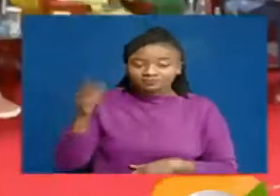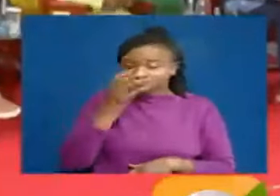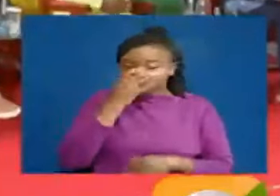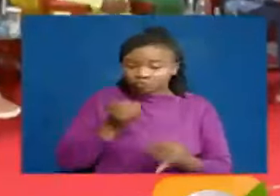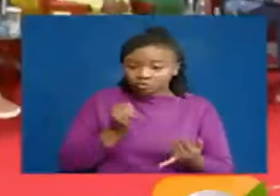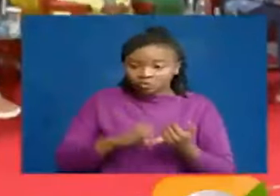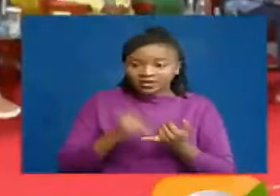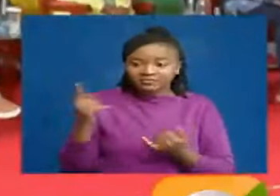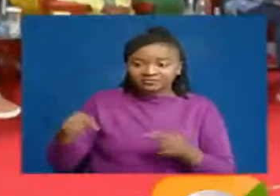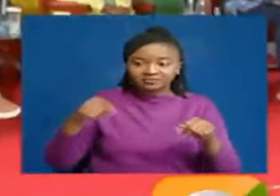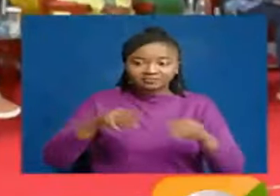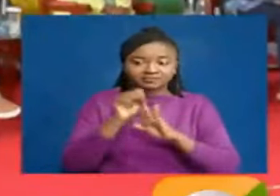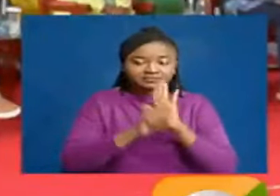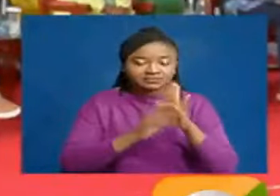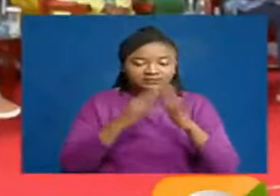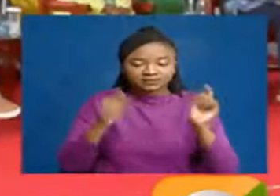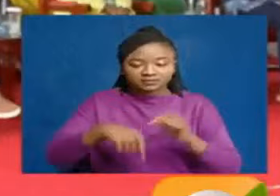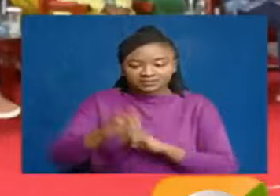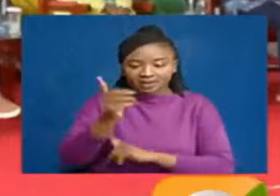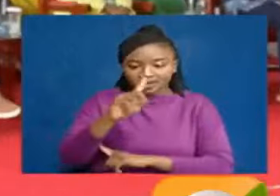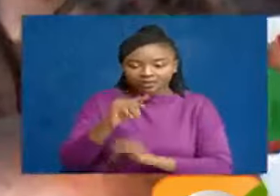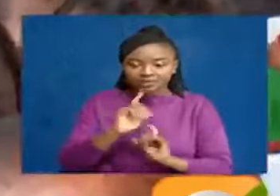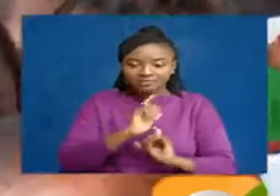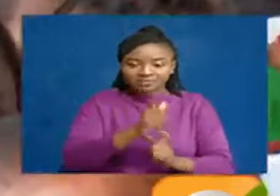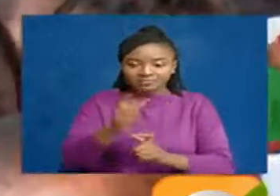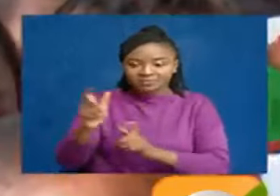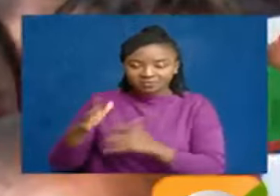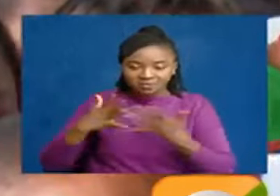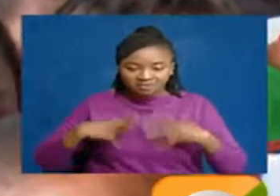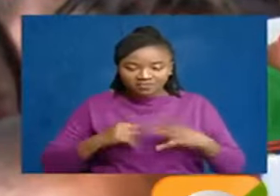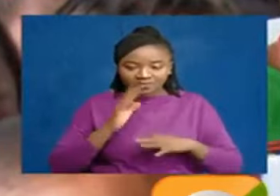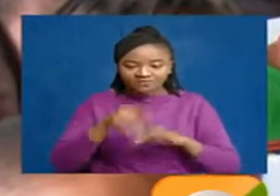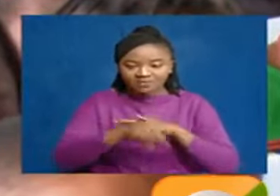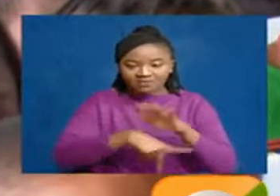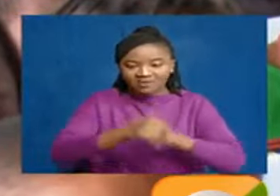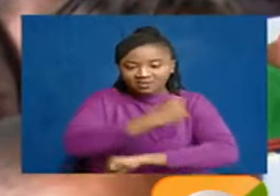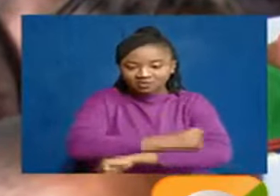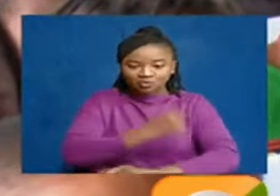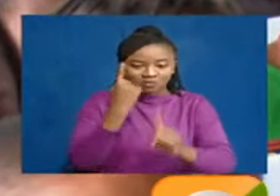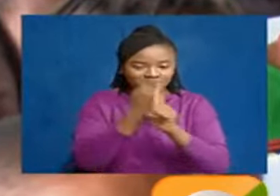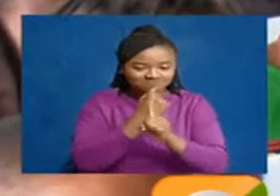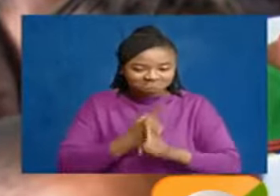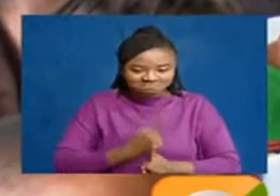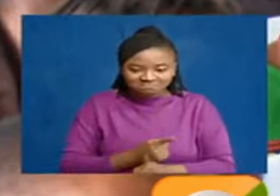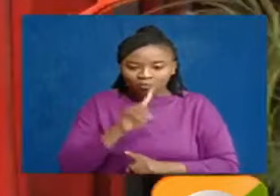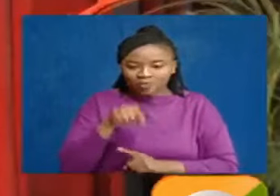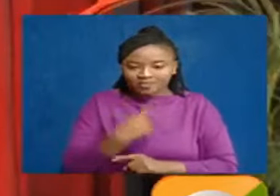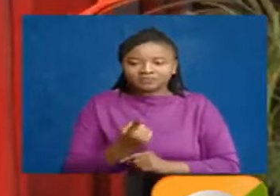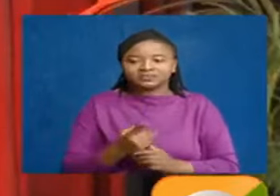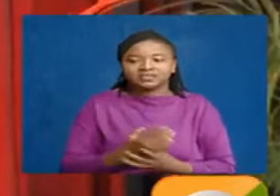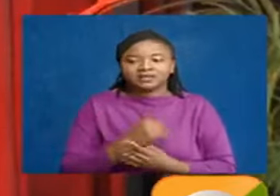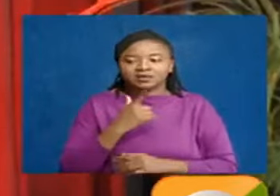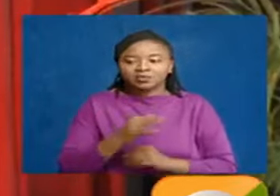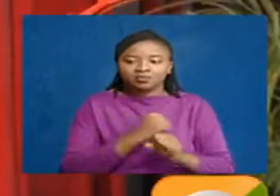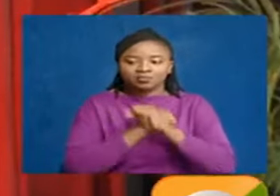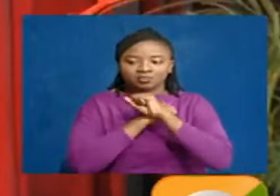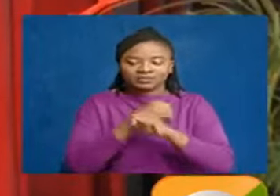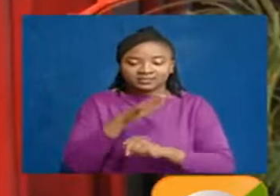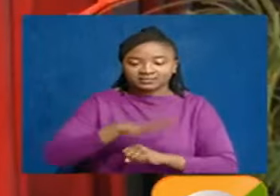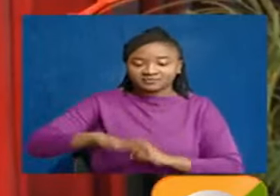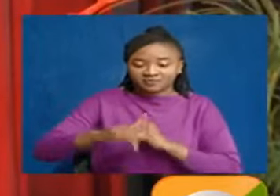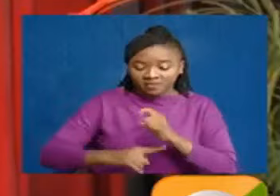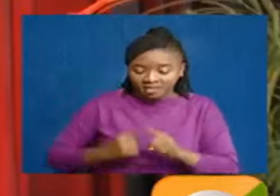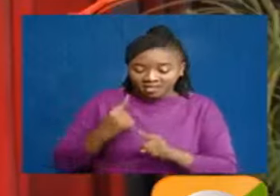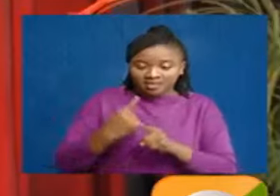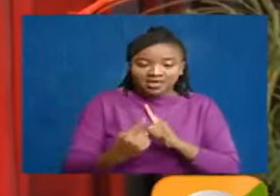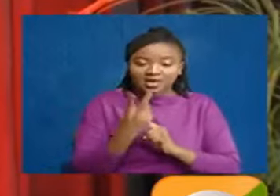kuwatuza wanafunzi kutoka shule za msingi zaidi ya 1000 ambao wanajihusisha na uhifadhi wa mazingira. In